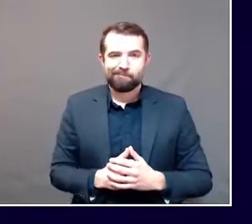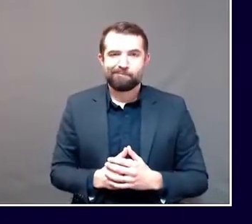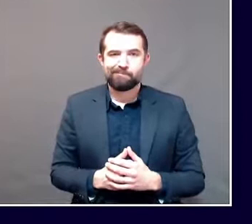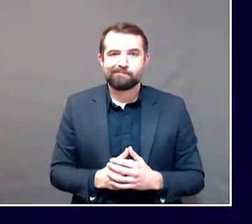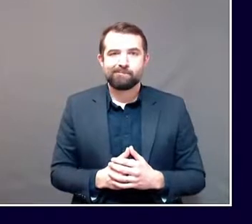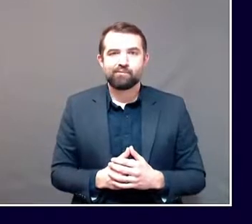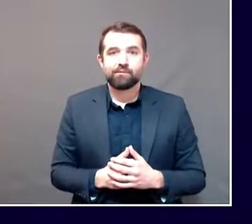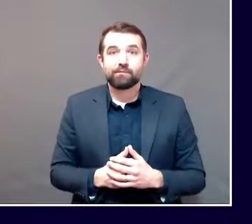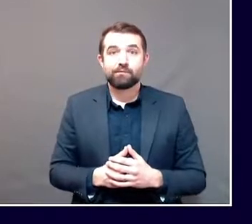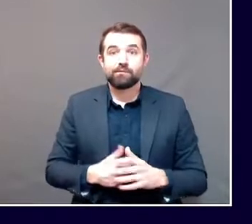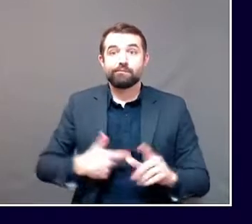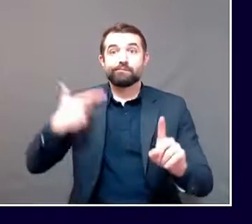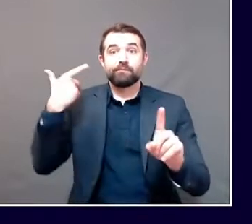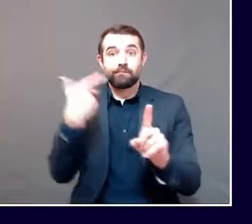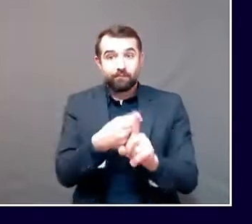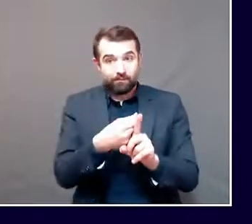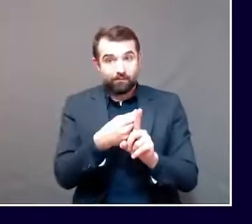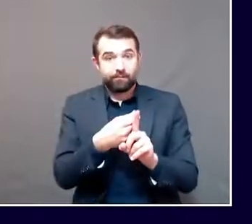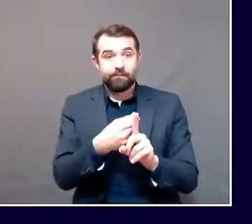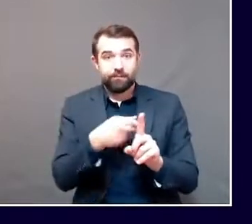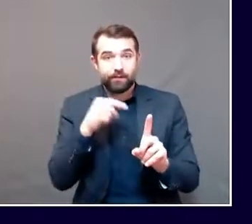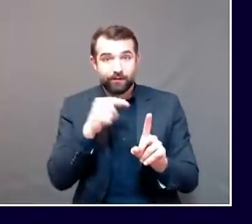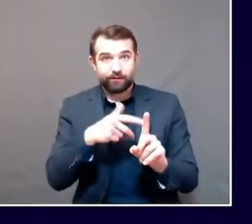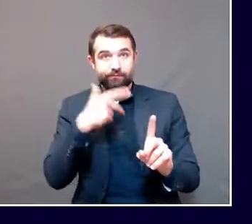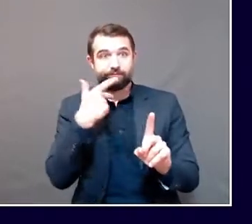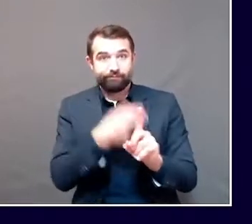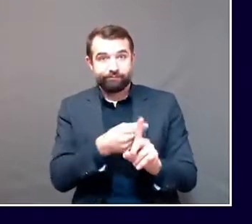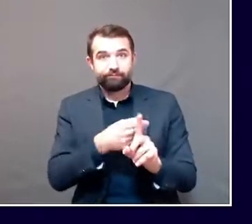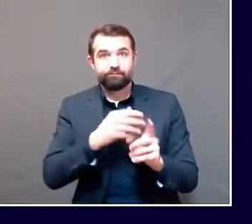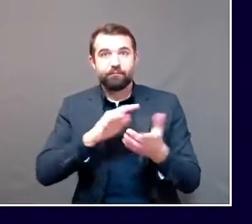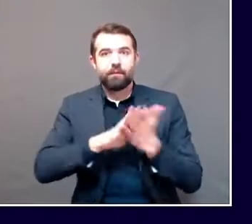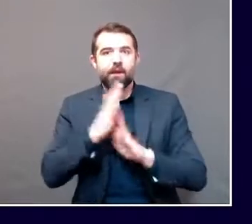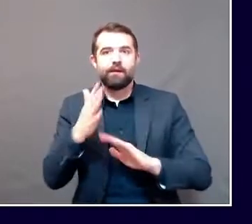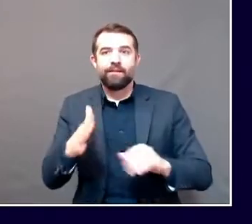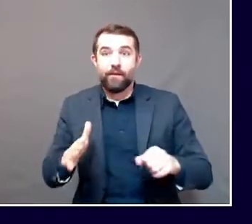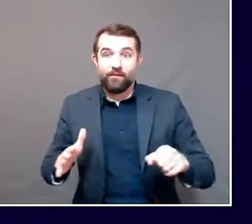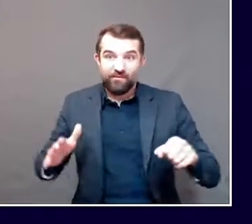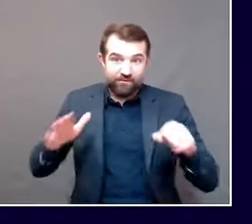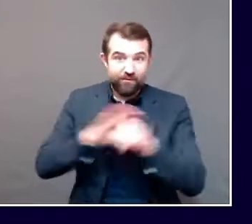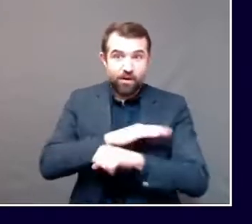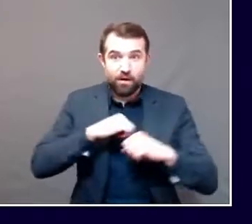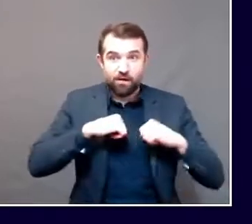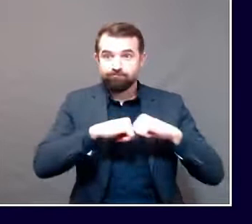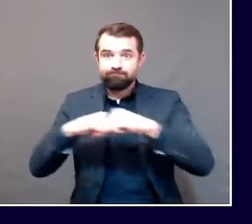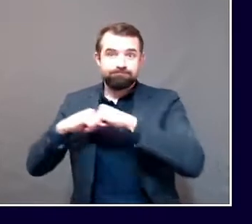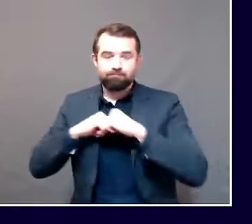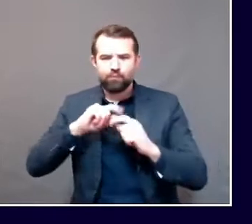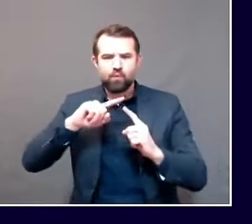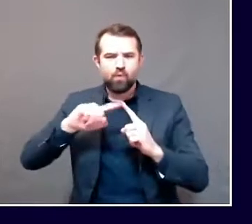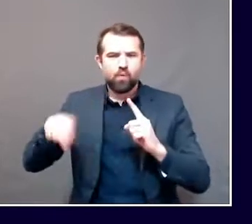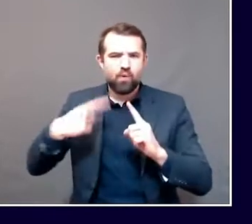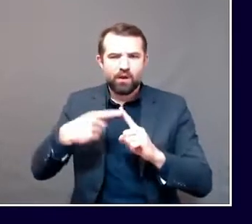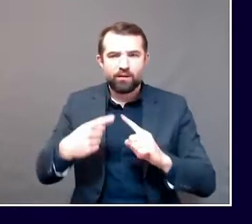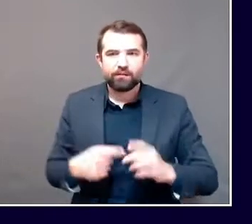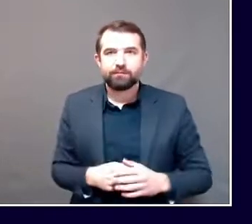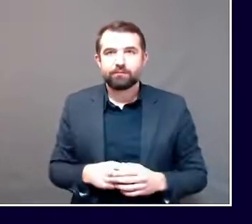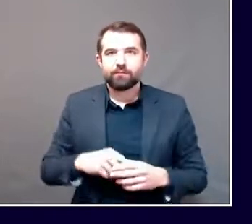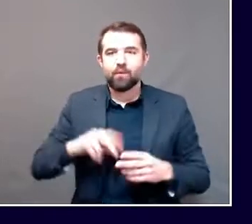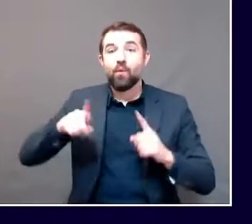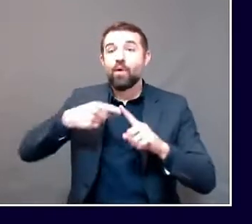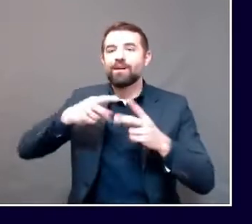vaccine until at least a week after your second dose, based on the clinical trial data that we